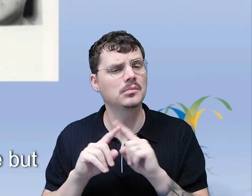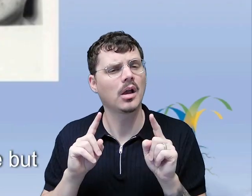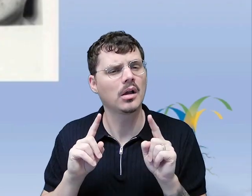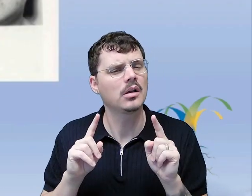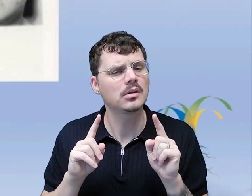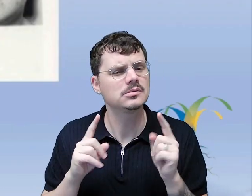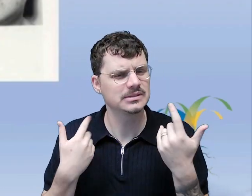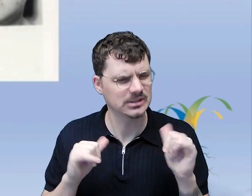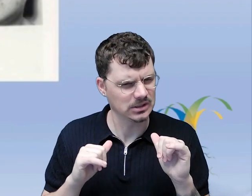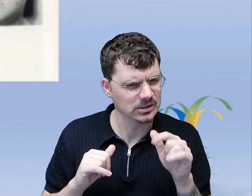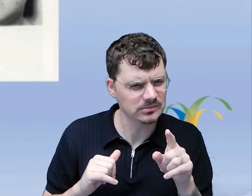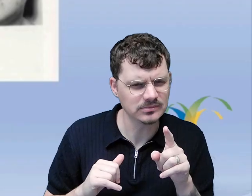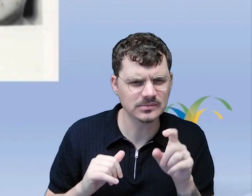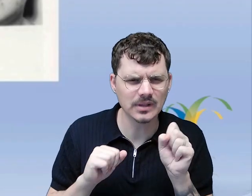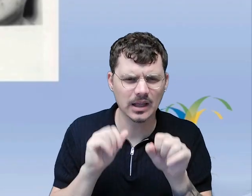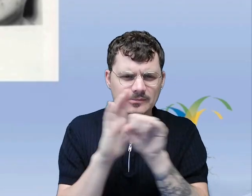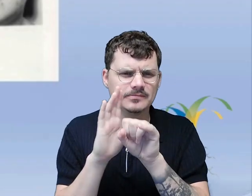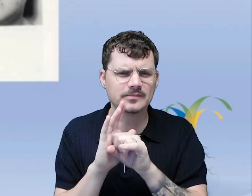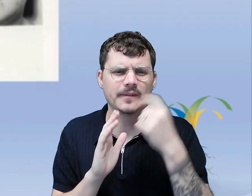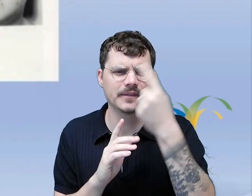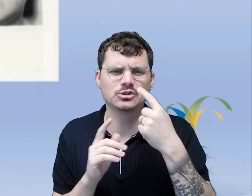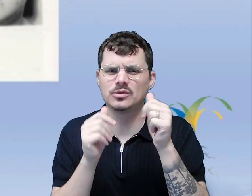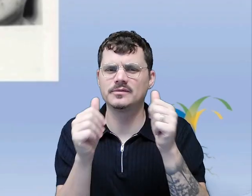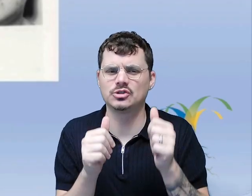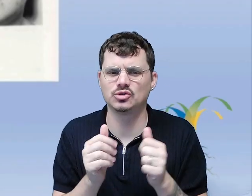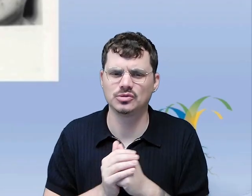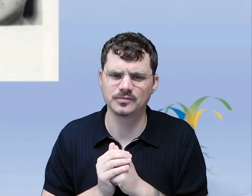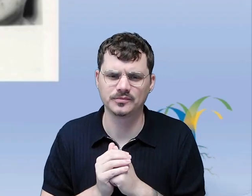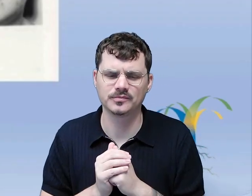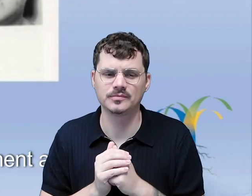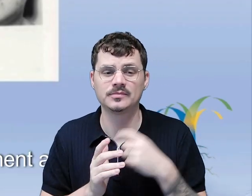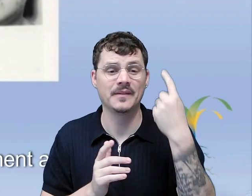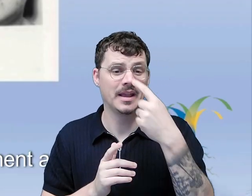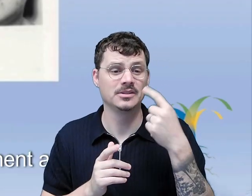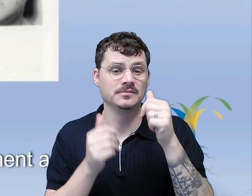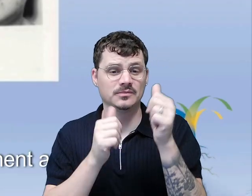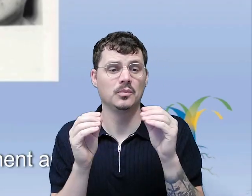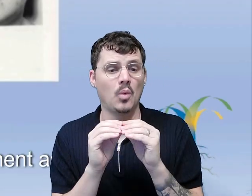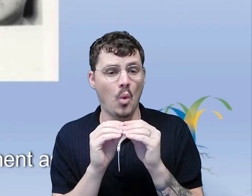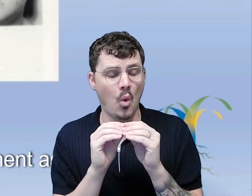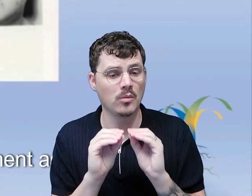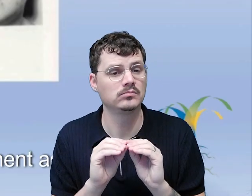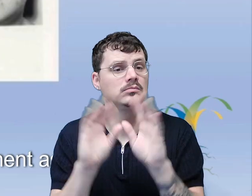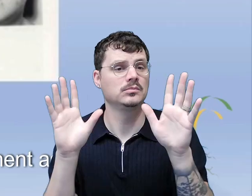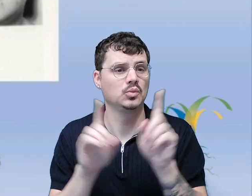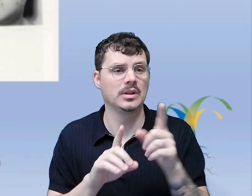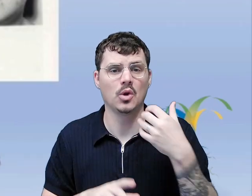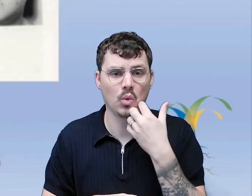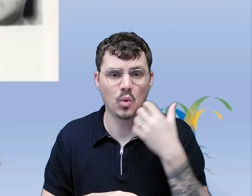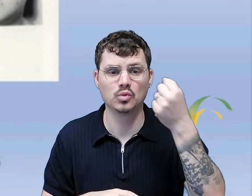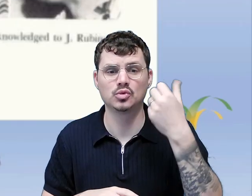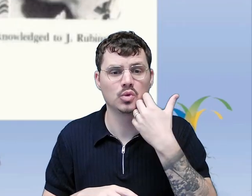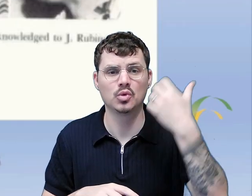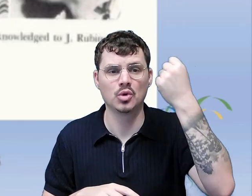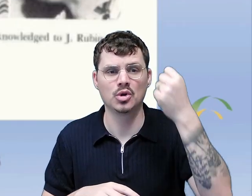subtle, but still significant facial features. The features become more prominent as people